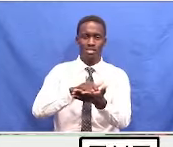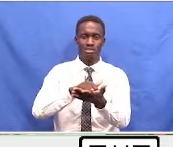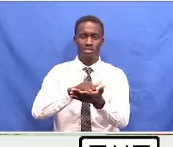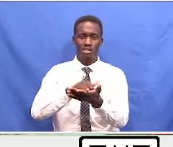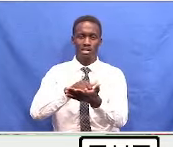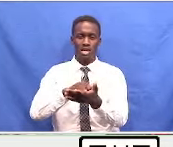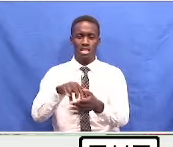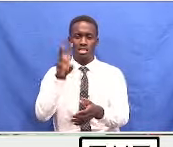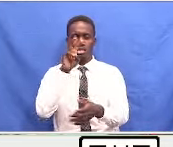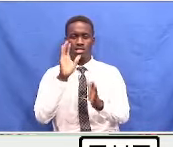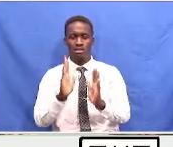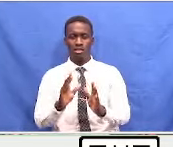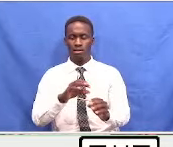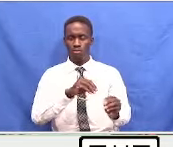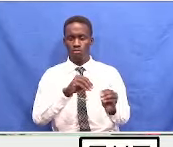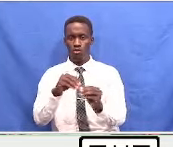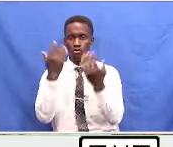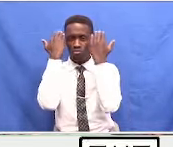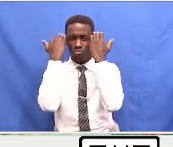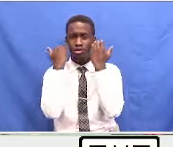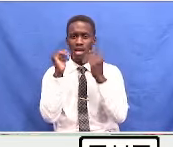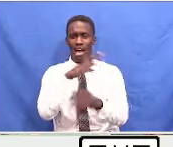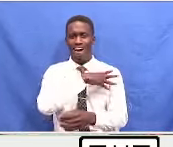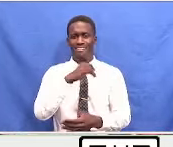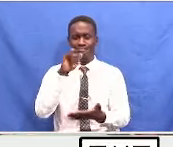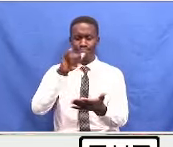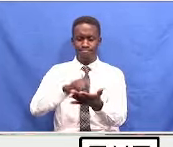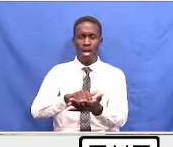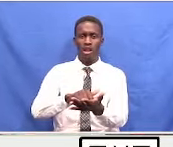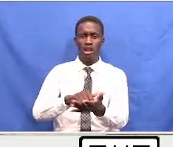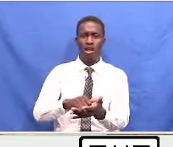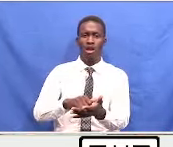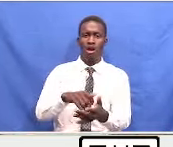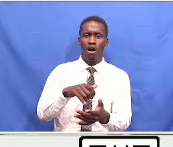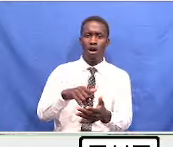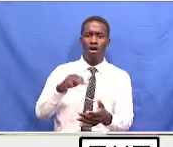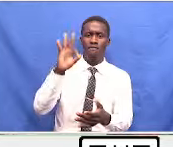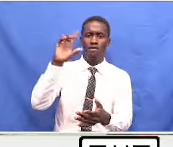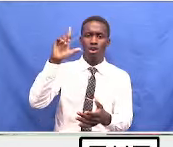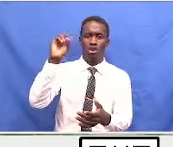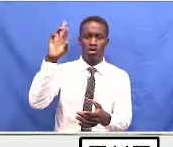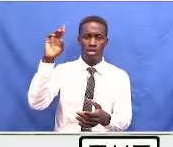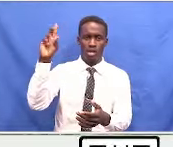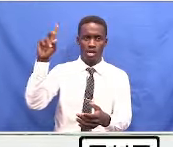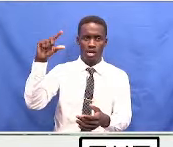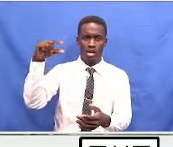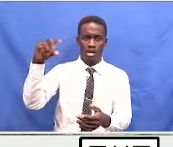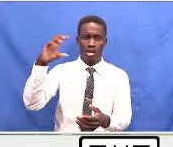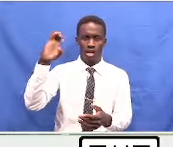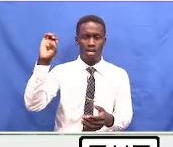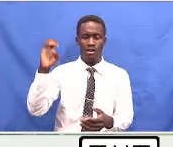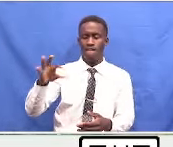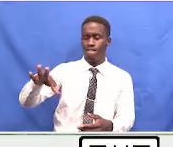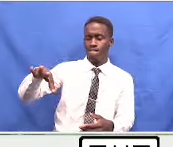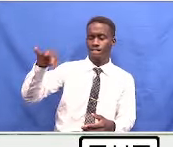the suspect is brought to book and that Florence gets justice. The brutality